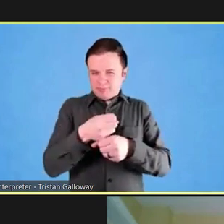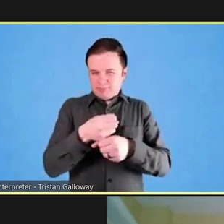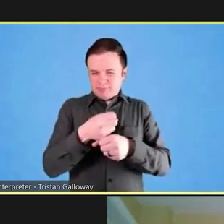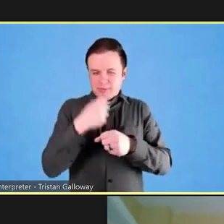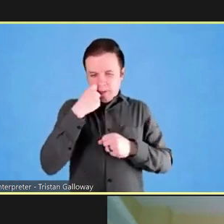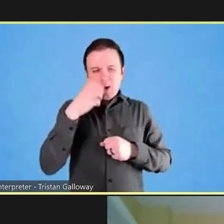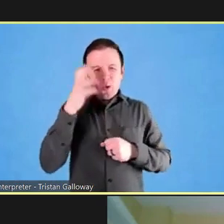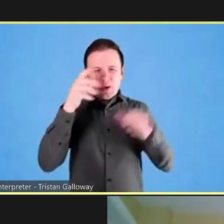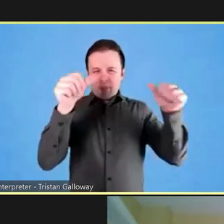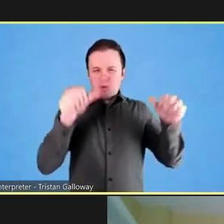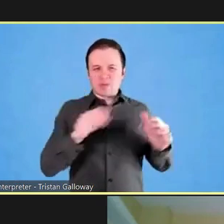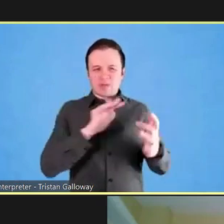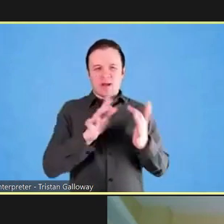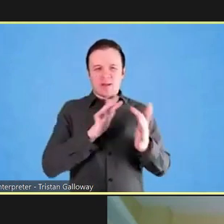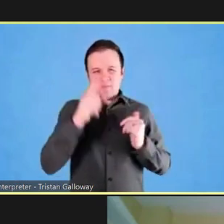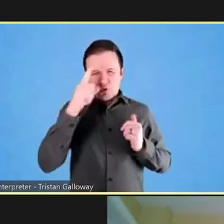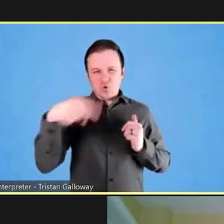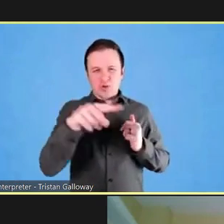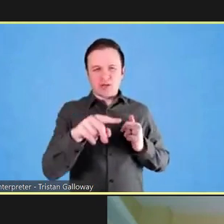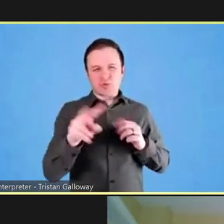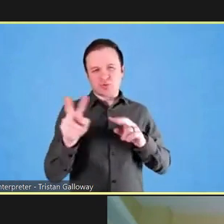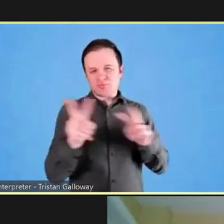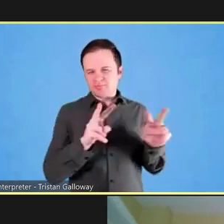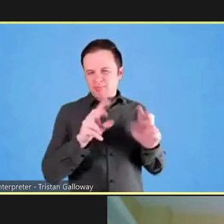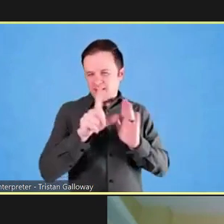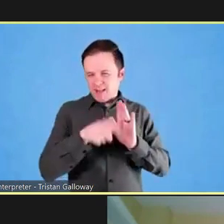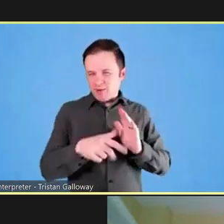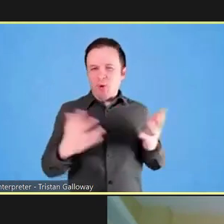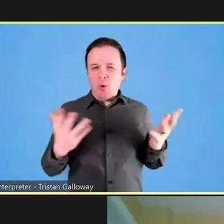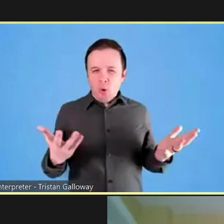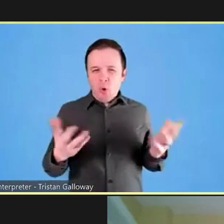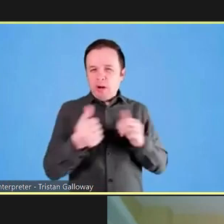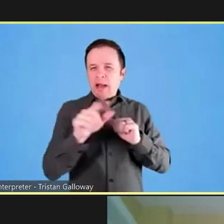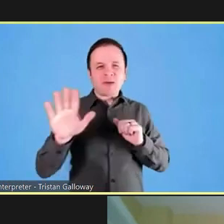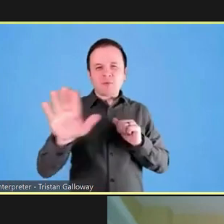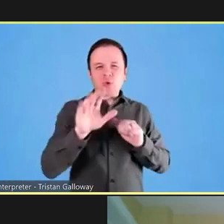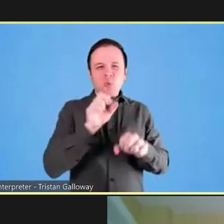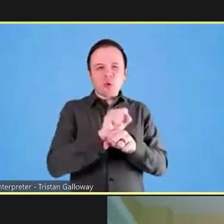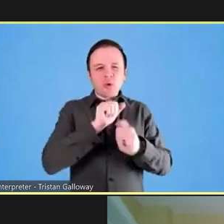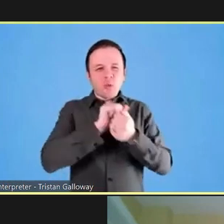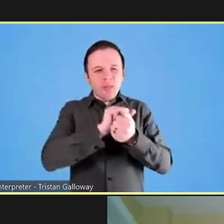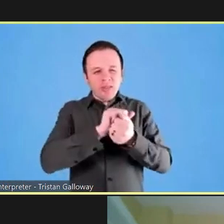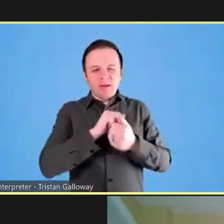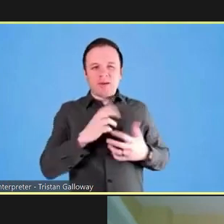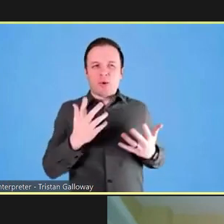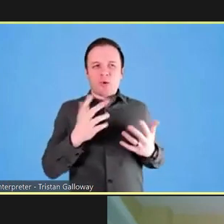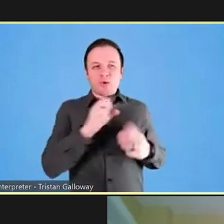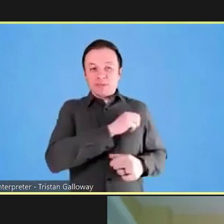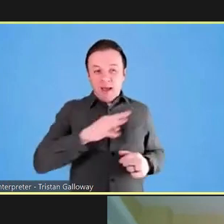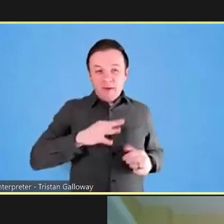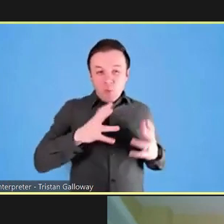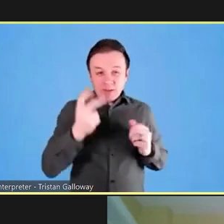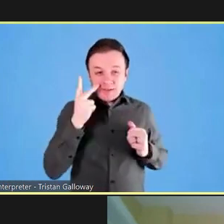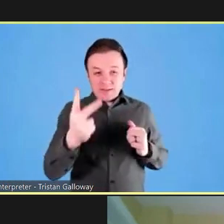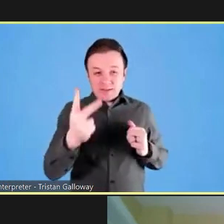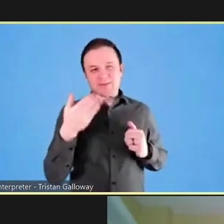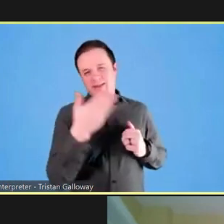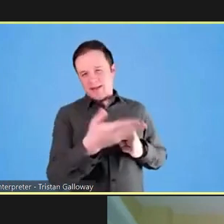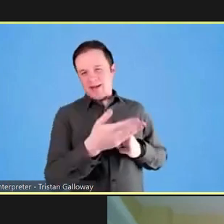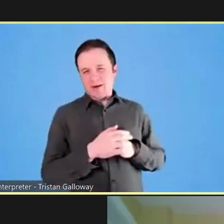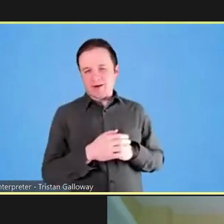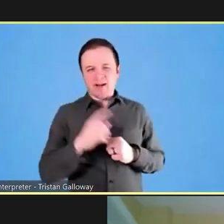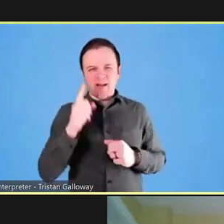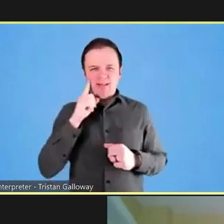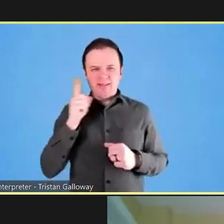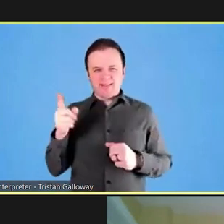posted online for your reference or for the reference of any of your colleagues or your staff. I think Randy gets tired of hearing me